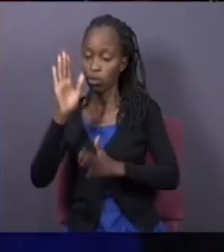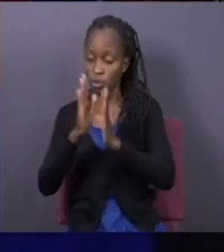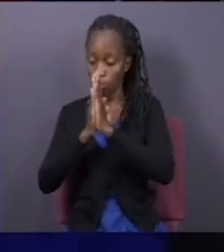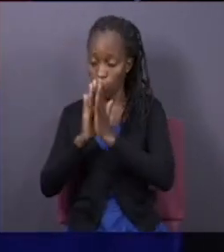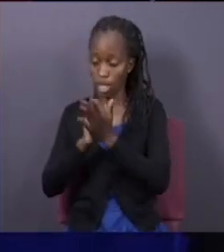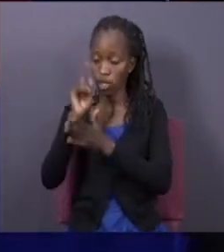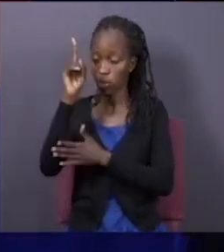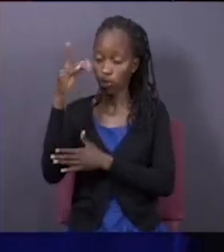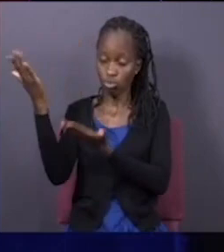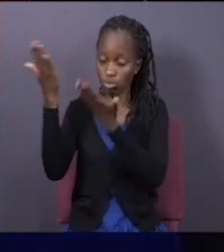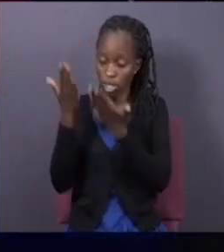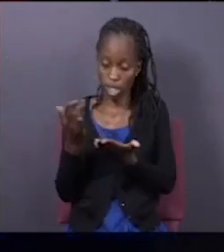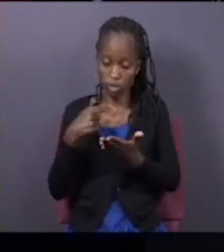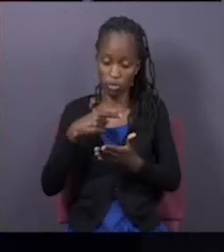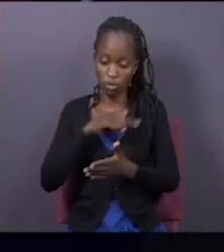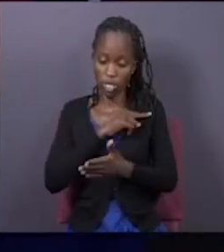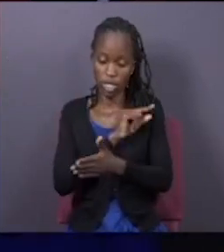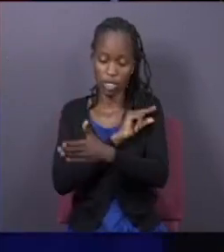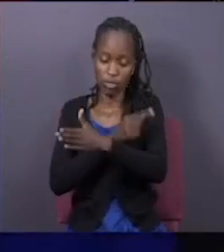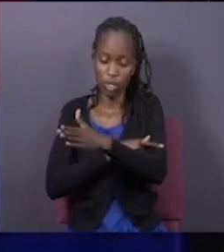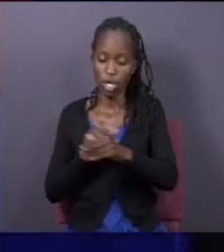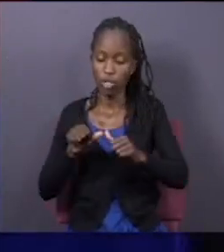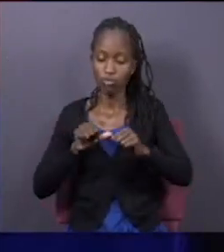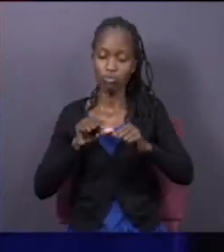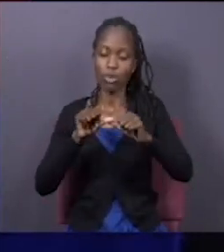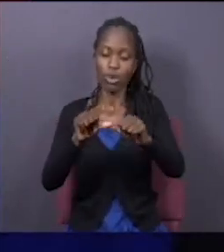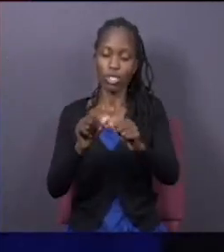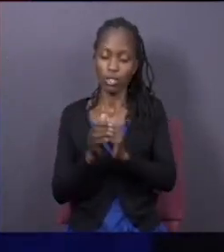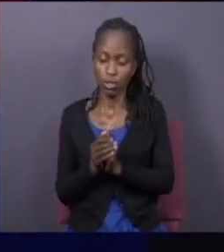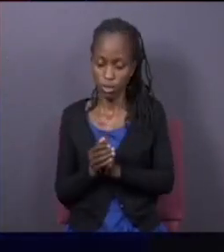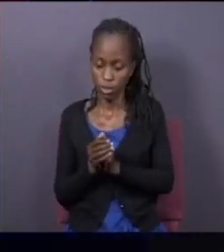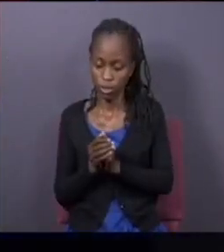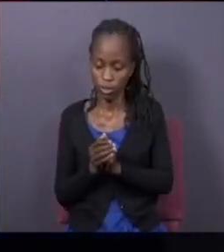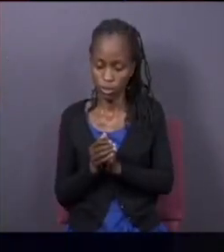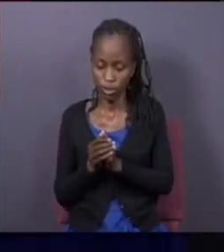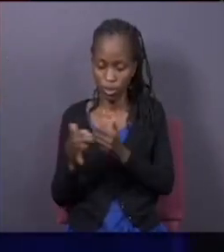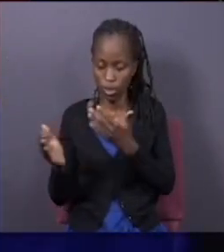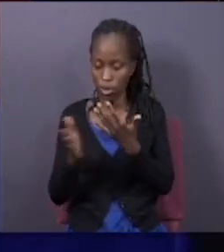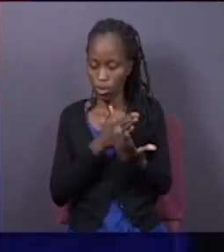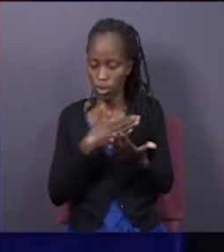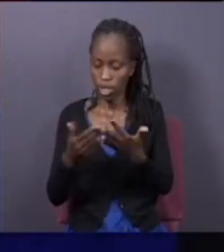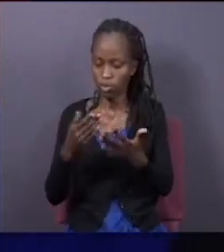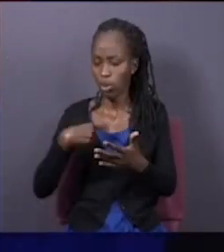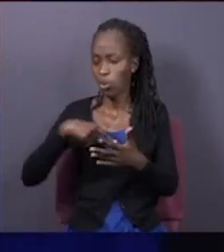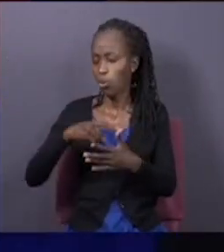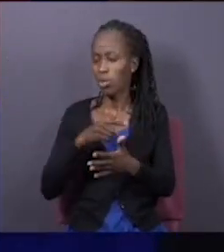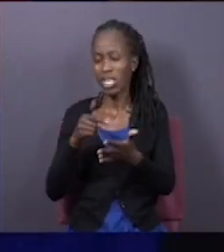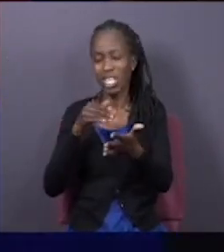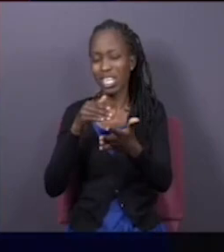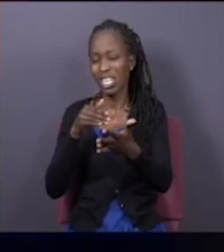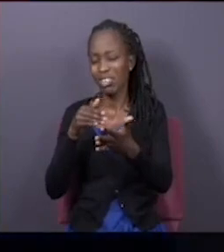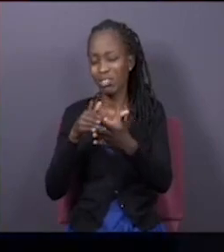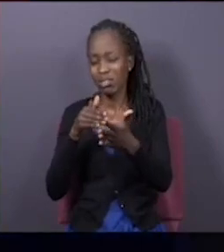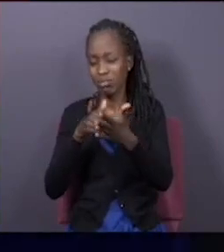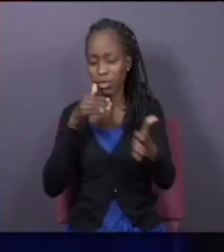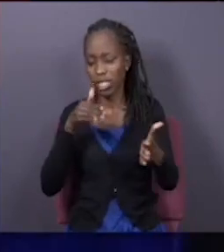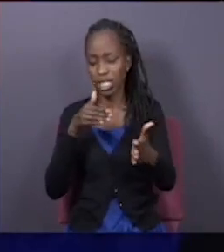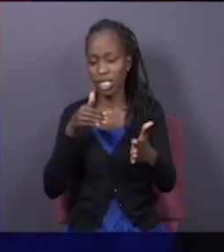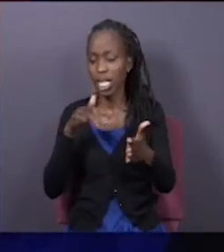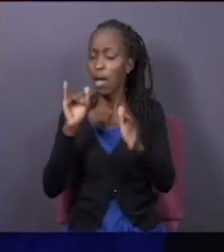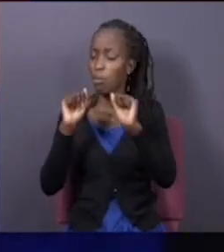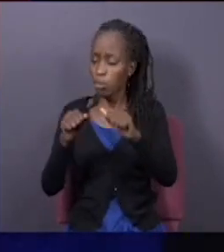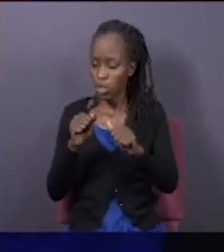grant us the grace to press on and to press on, regardless of what we may be up against, that we will finish this year